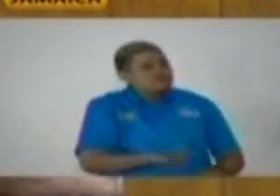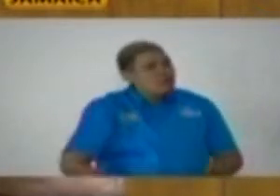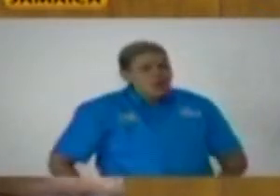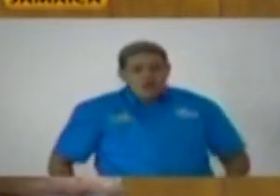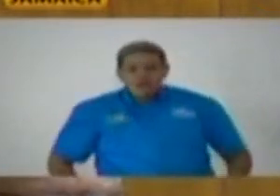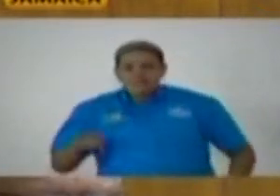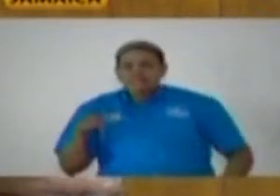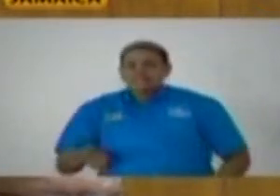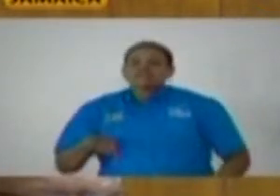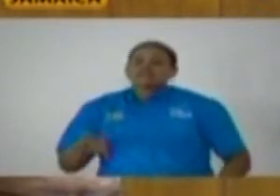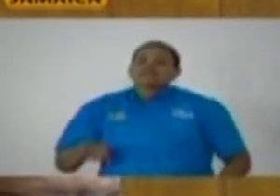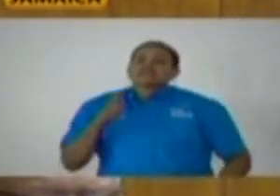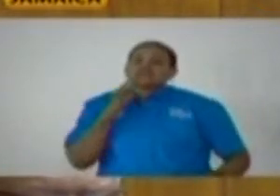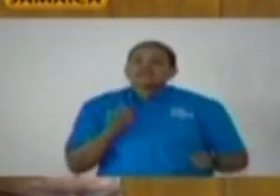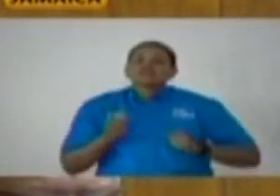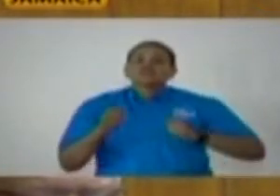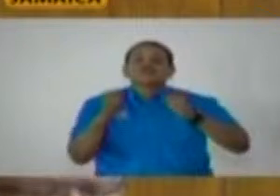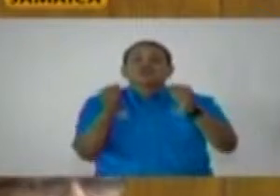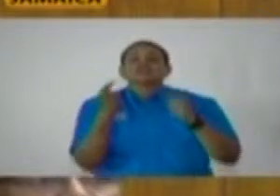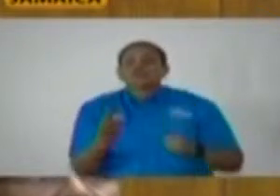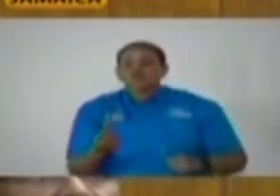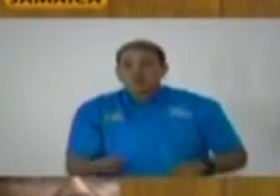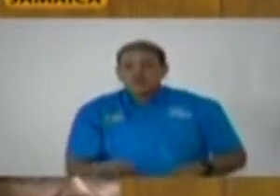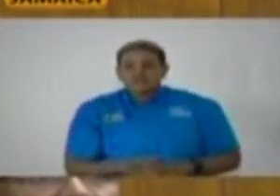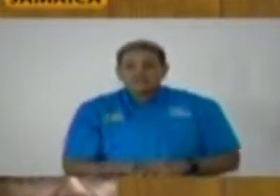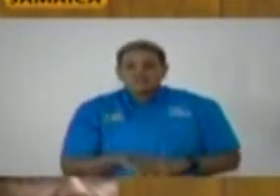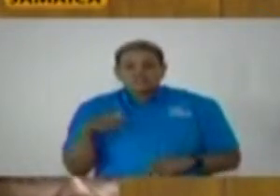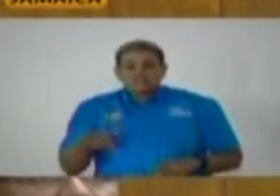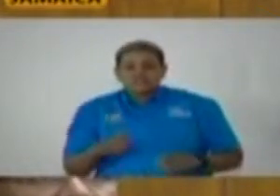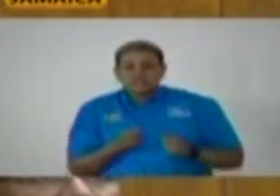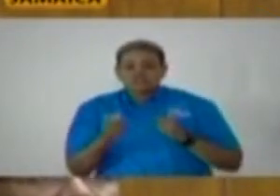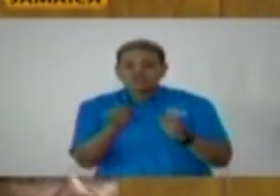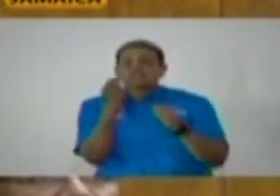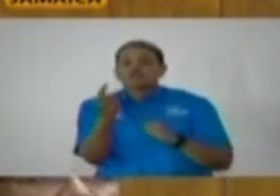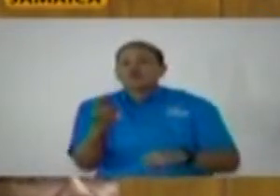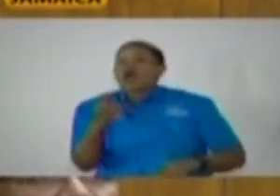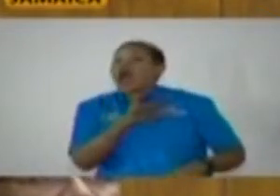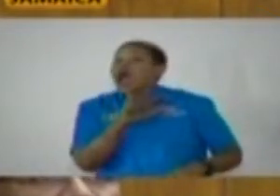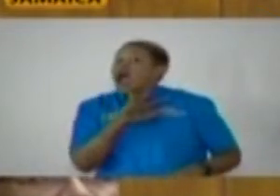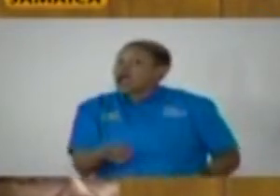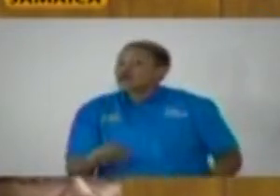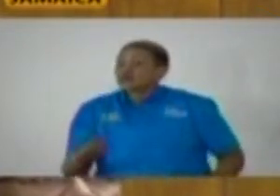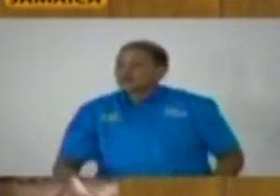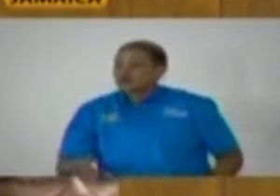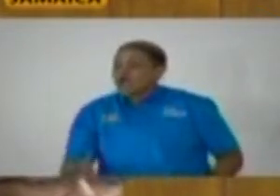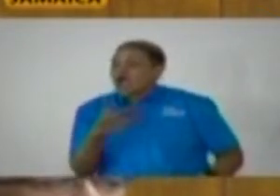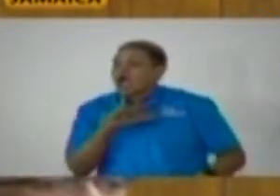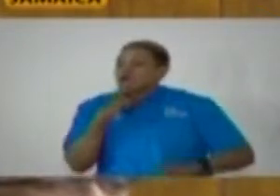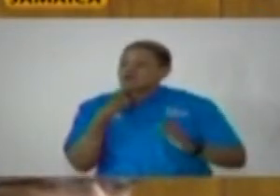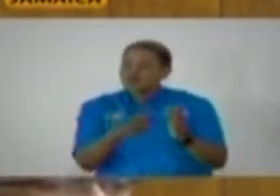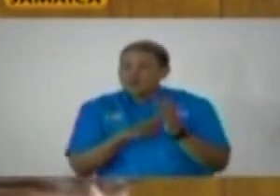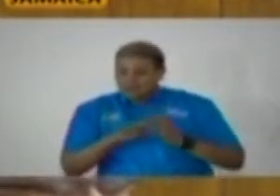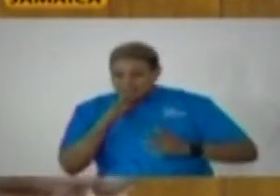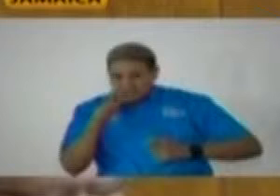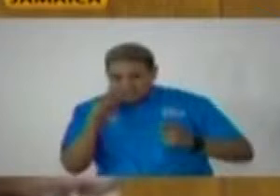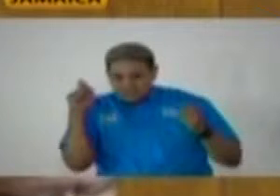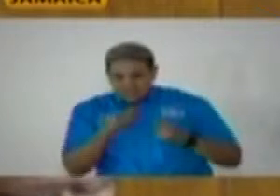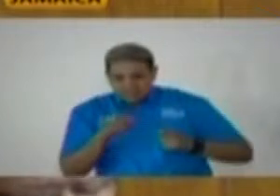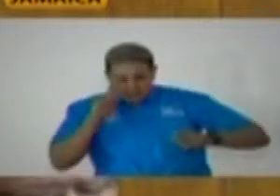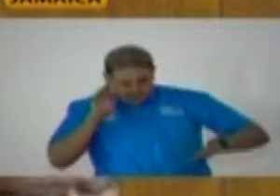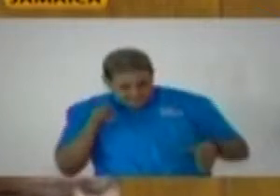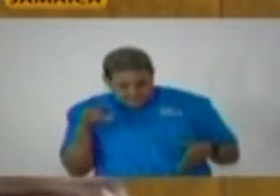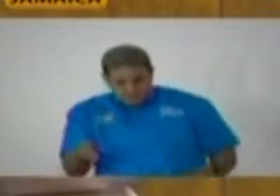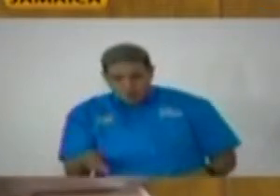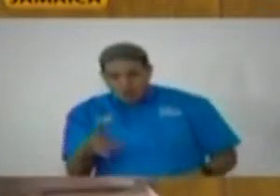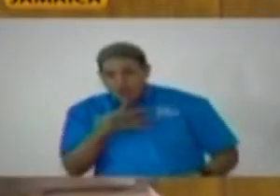But this one is a strategic one. This one is a strategic one. And this one requires a particular